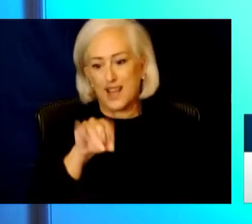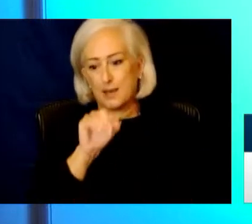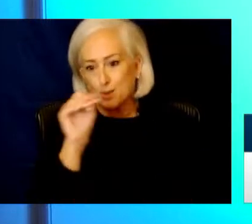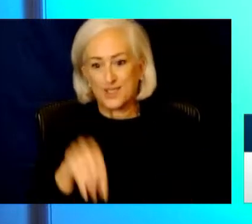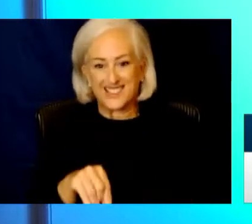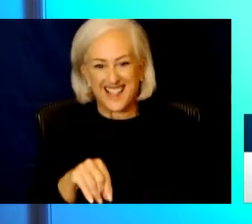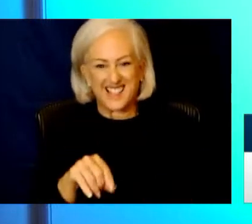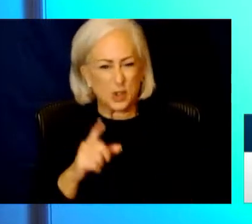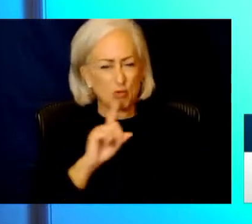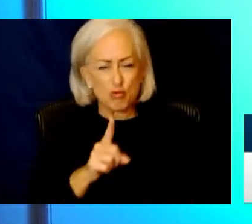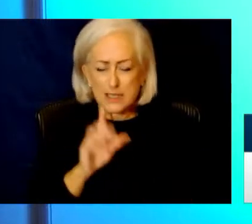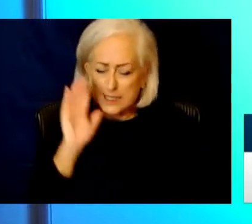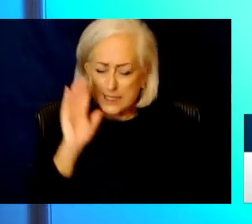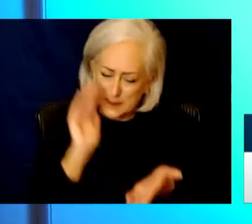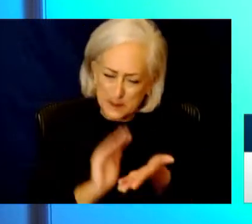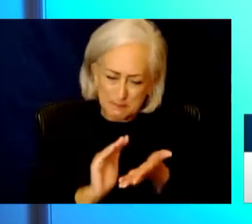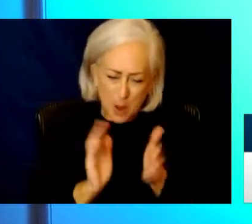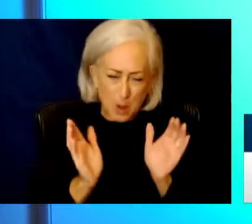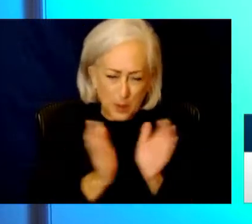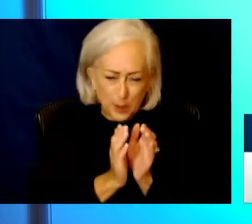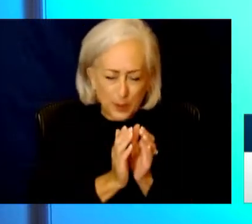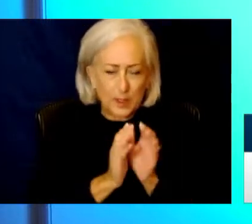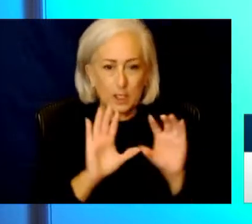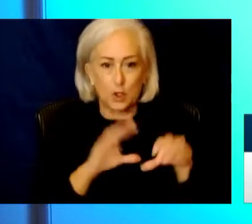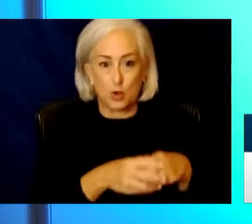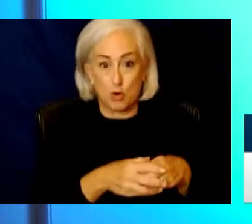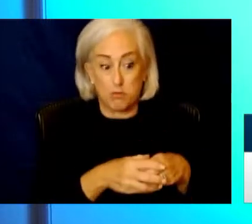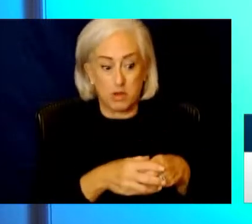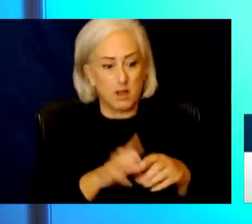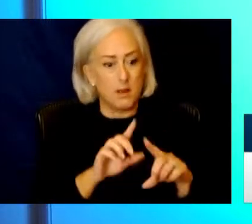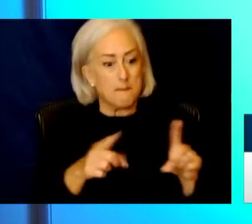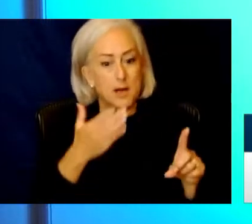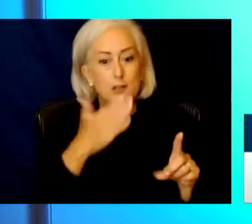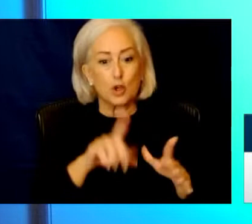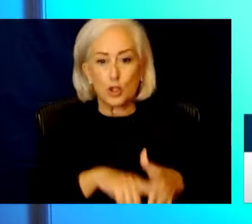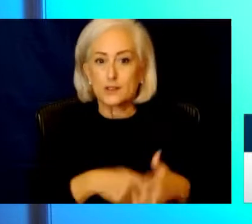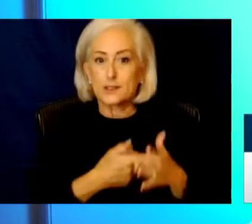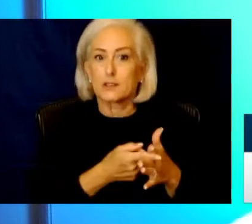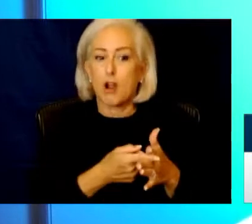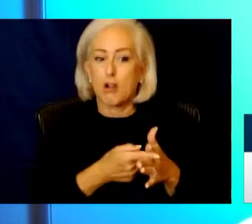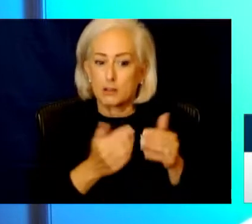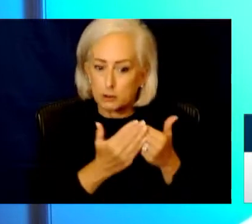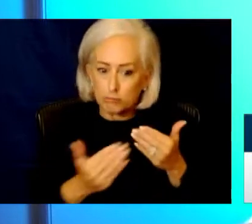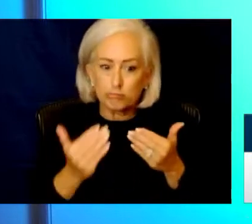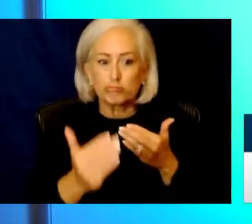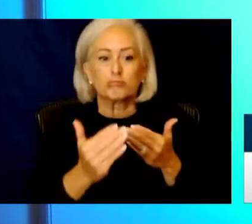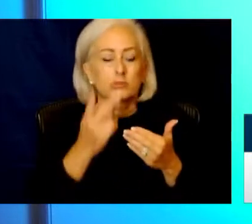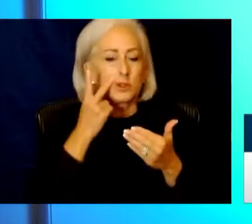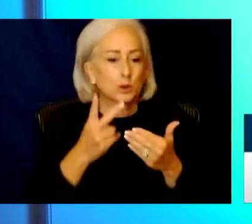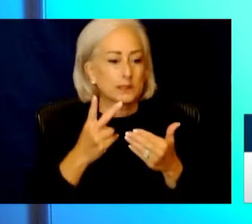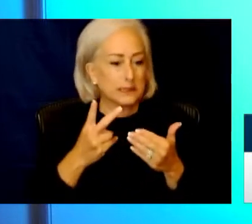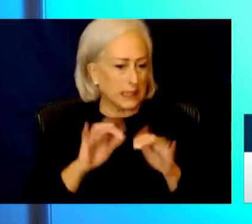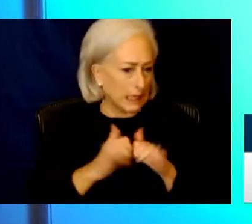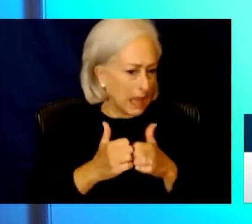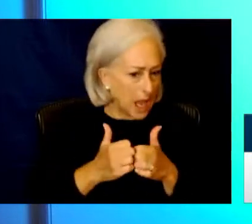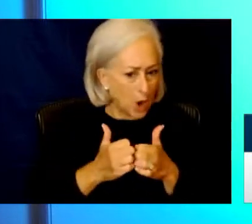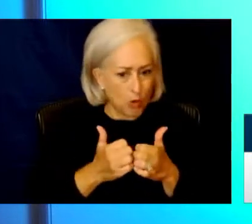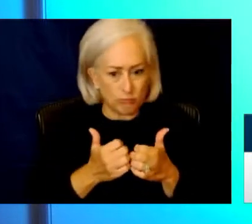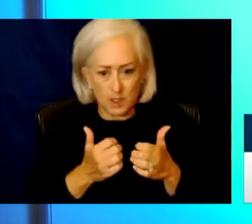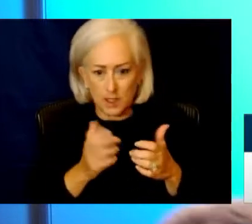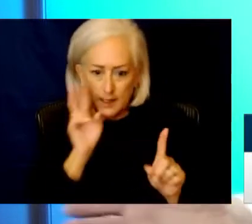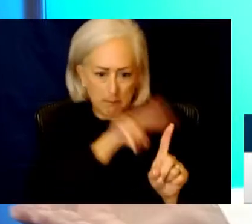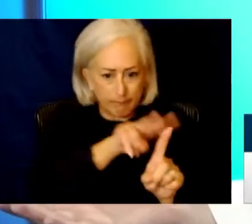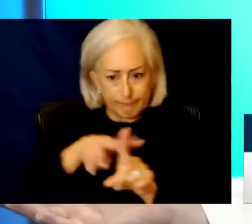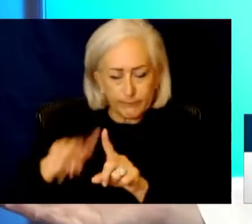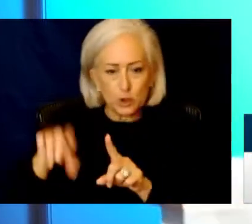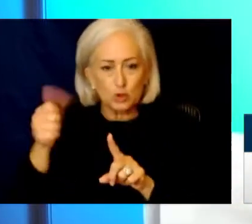of patients. But this is an excellent launching off point. This is an excellent beginning, and we'll have to see how durable this is, because that's the other criticism. That, of course,